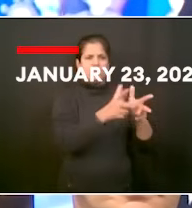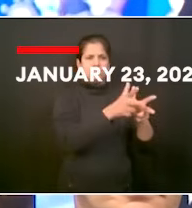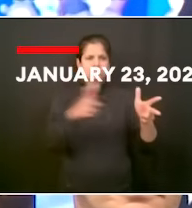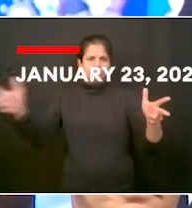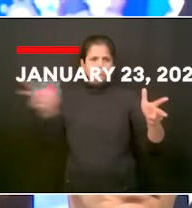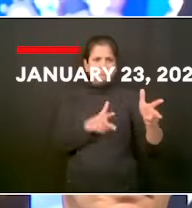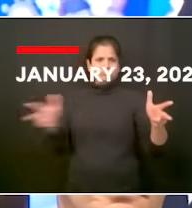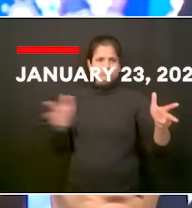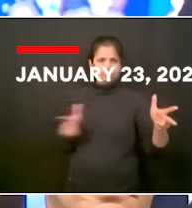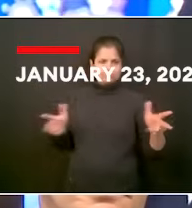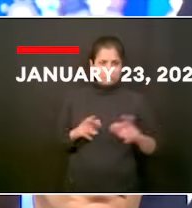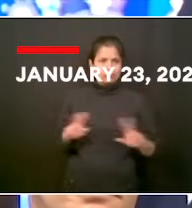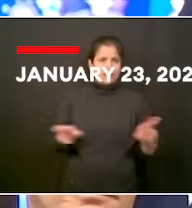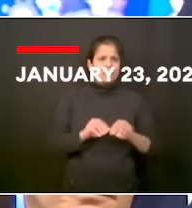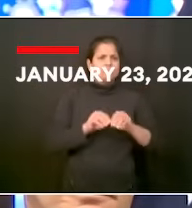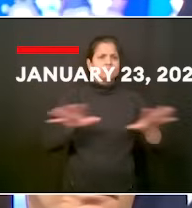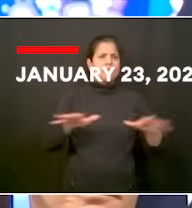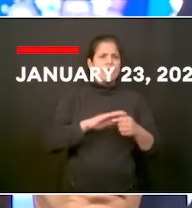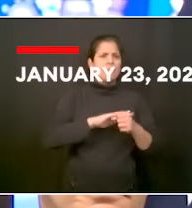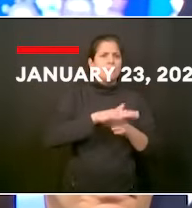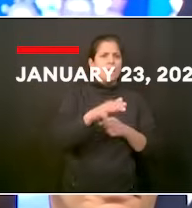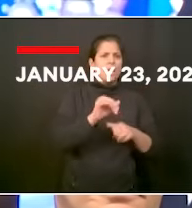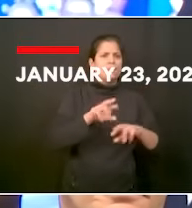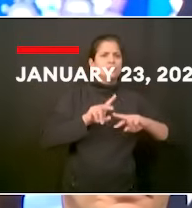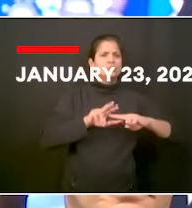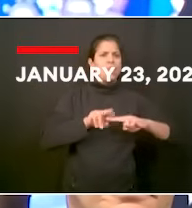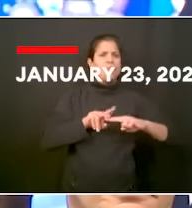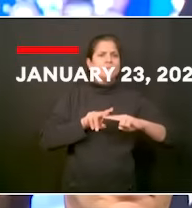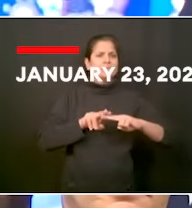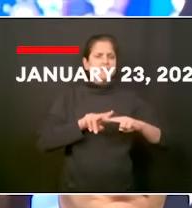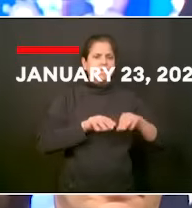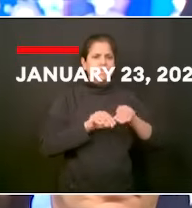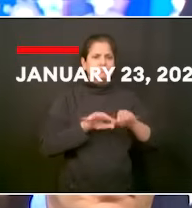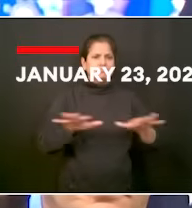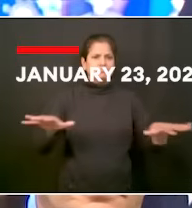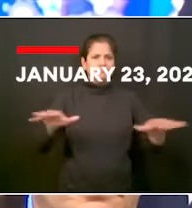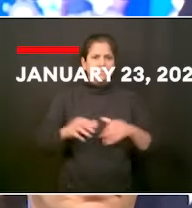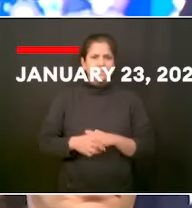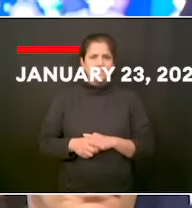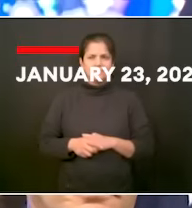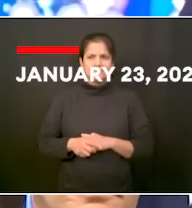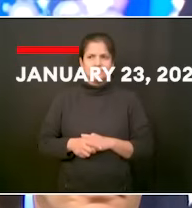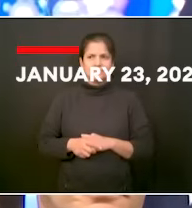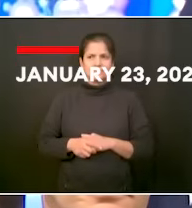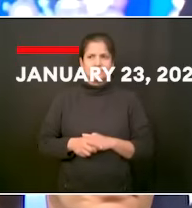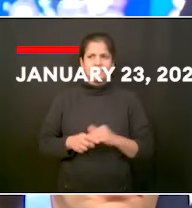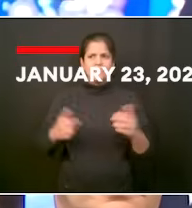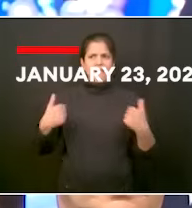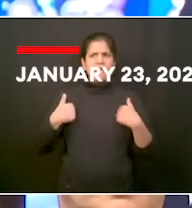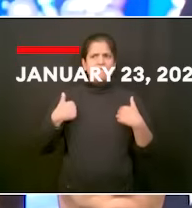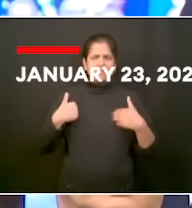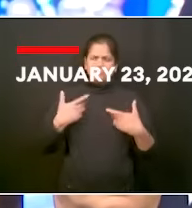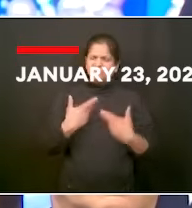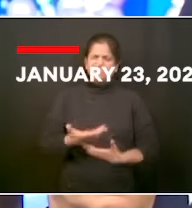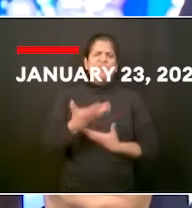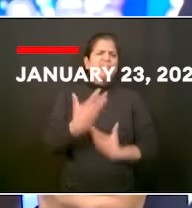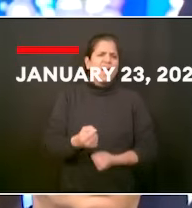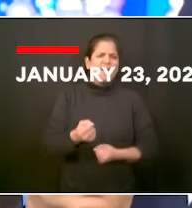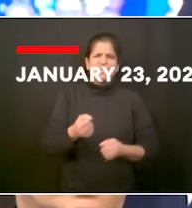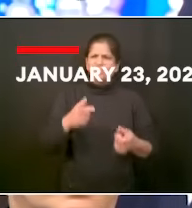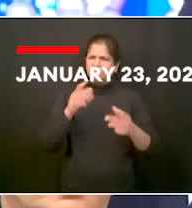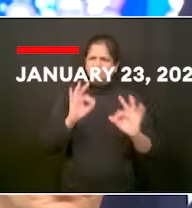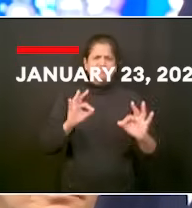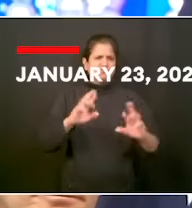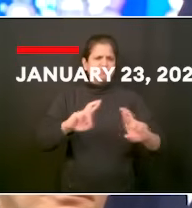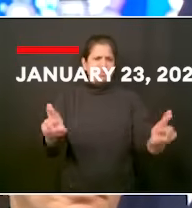operation that I trust with every ounce of my being in being the ones that will deliver us the exact kind of city response we need to see this weekend.